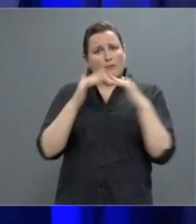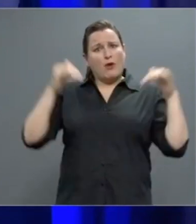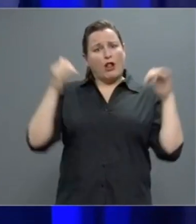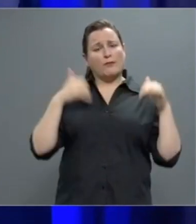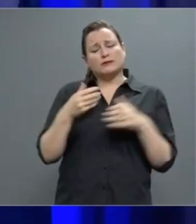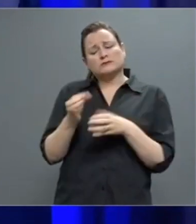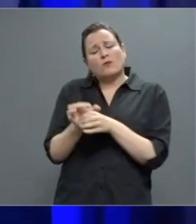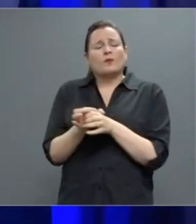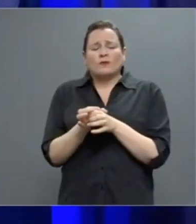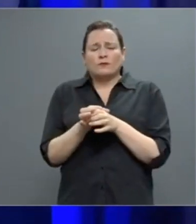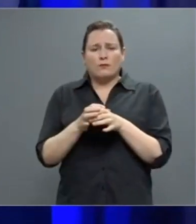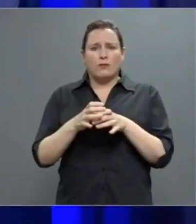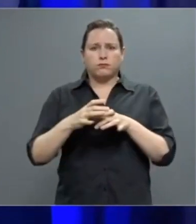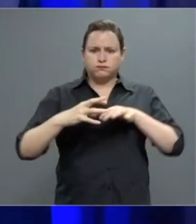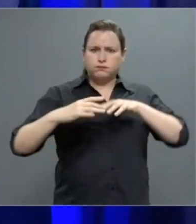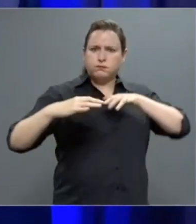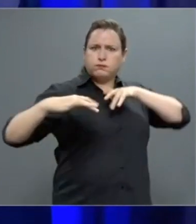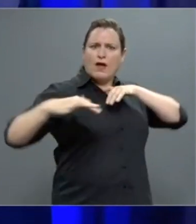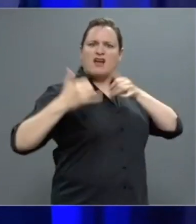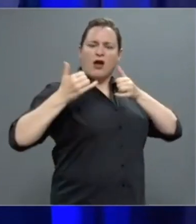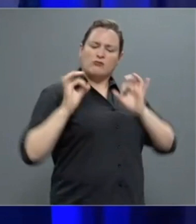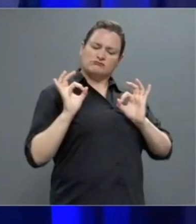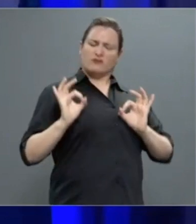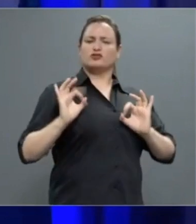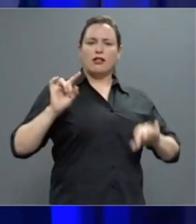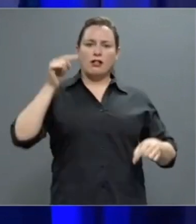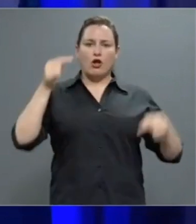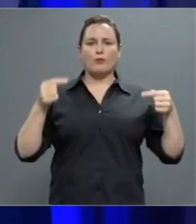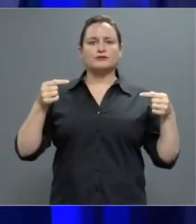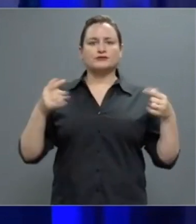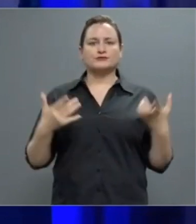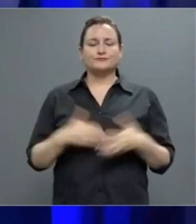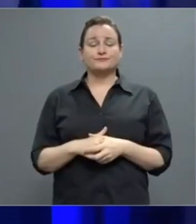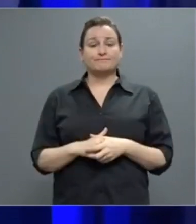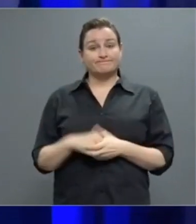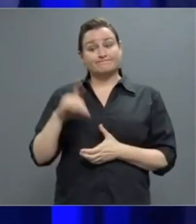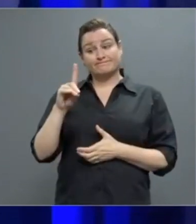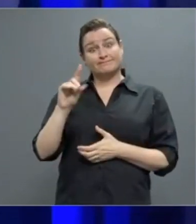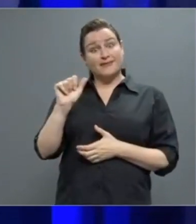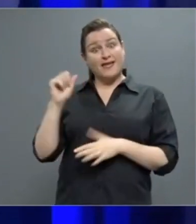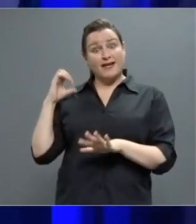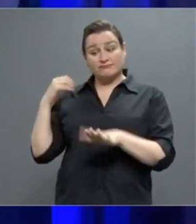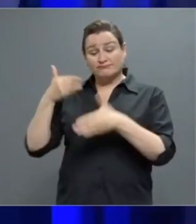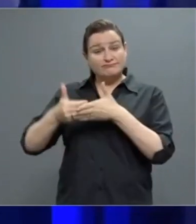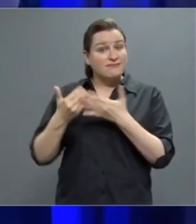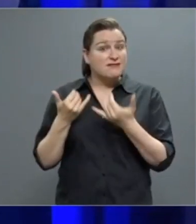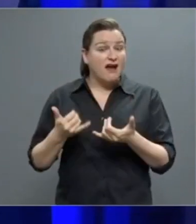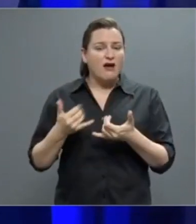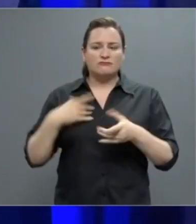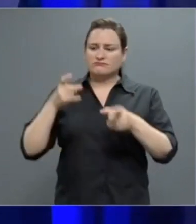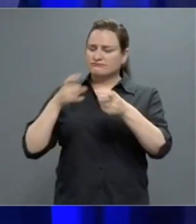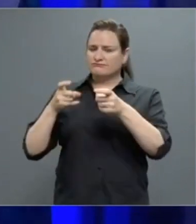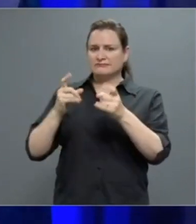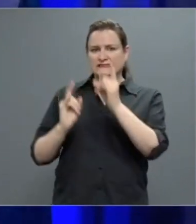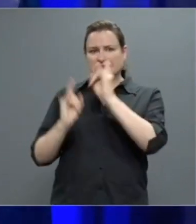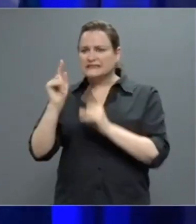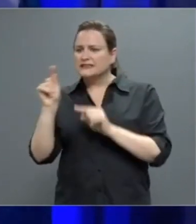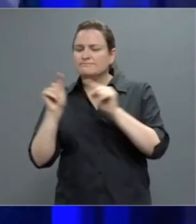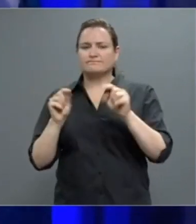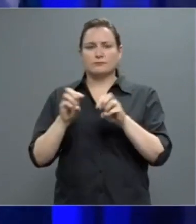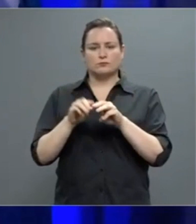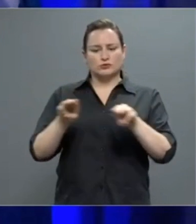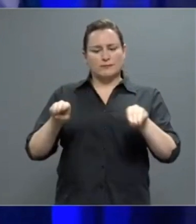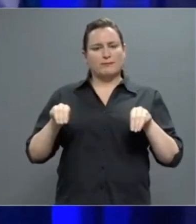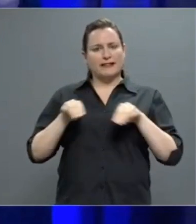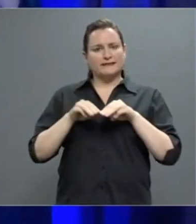opposition. In the years since, the DA has grown to become a party that governs cities and municipalities across the